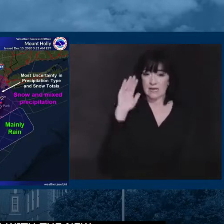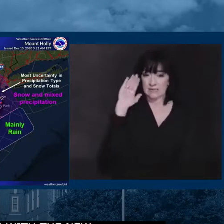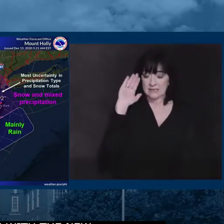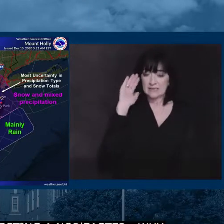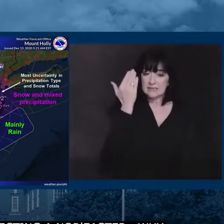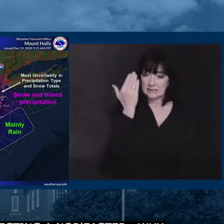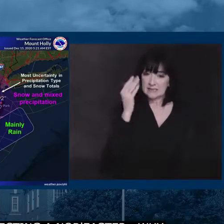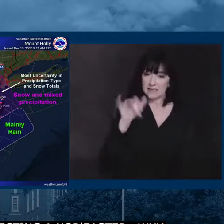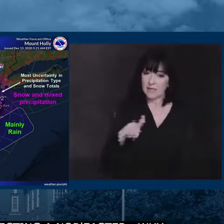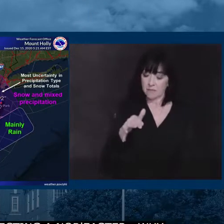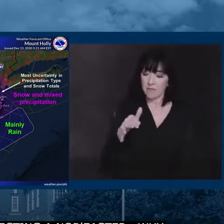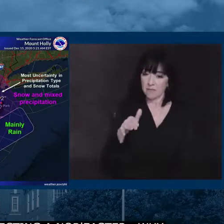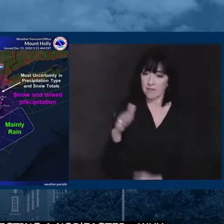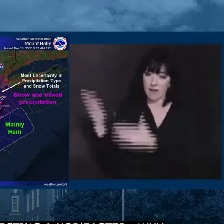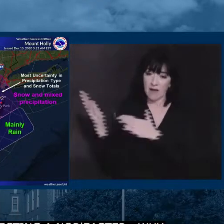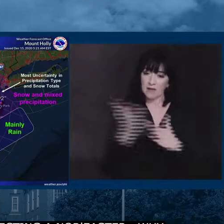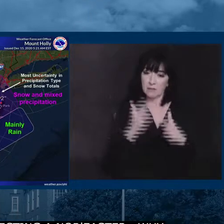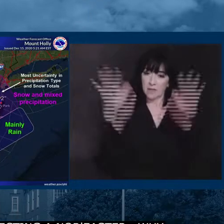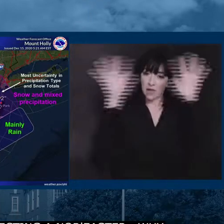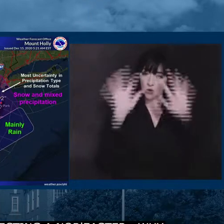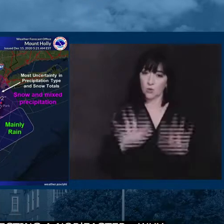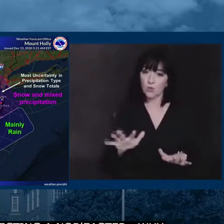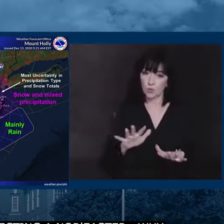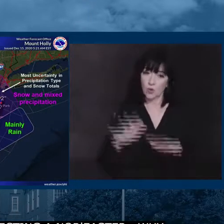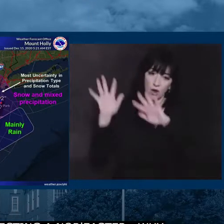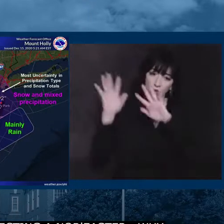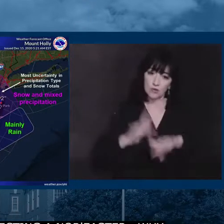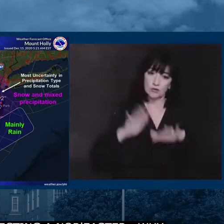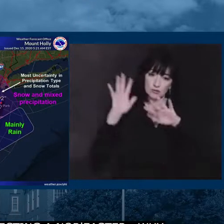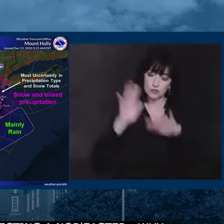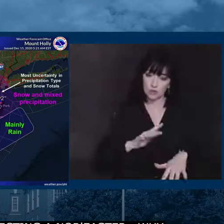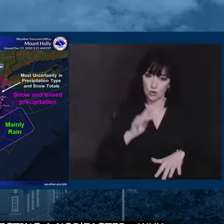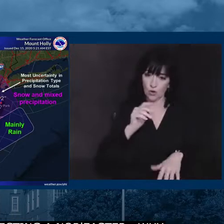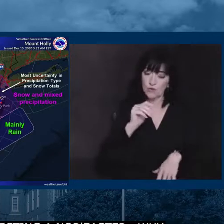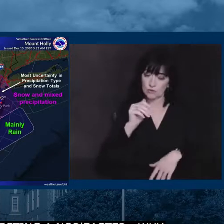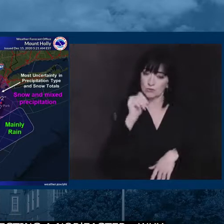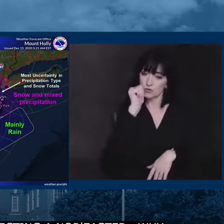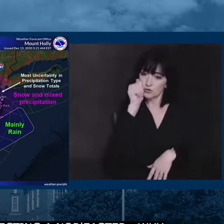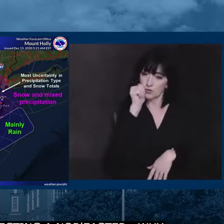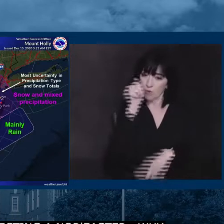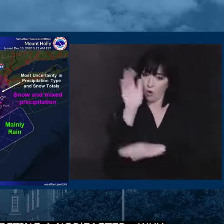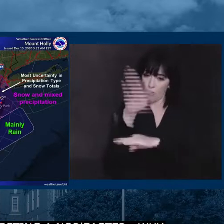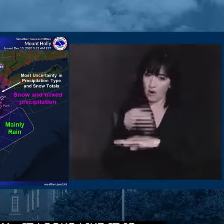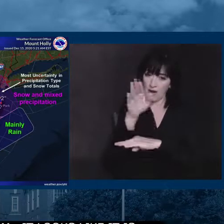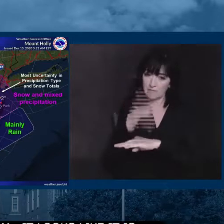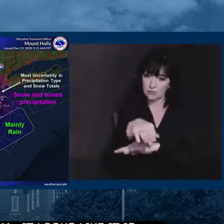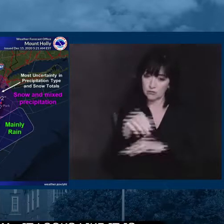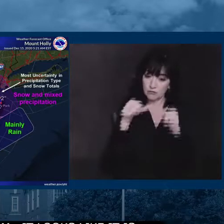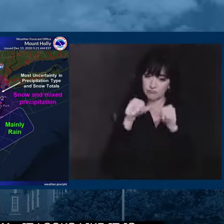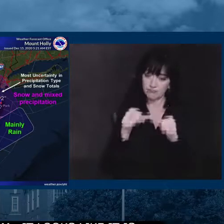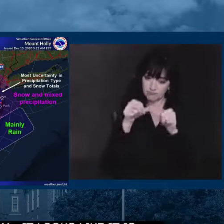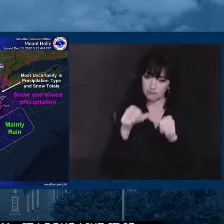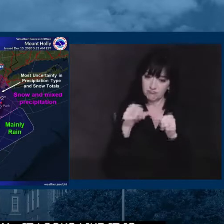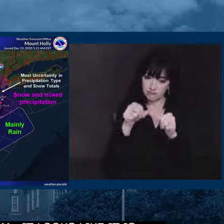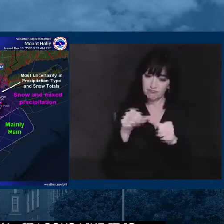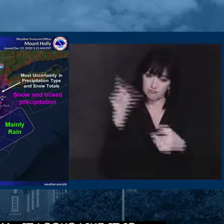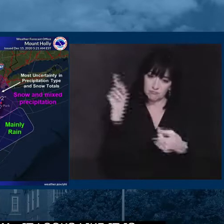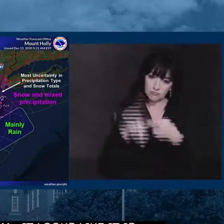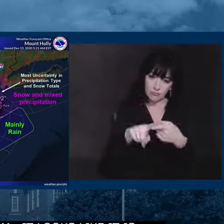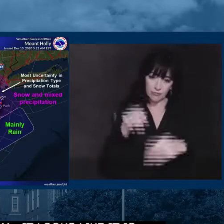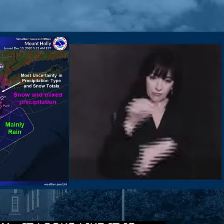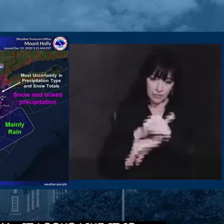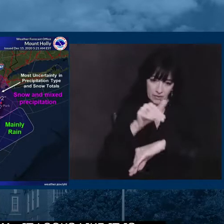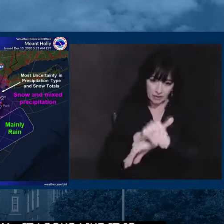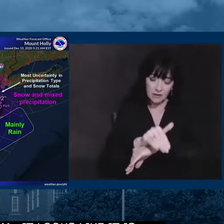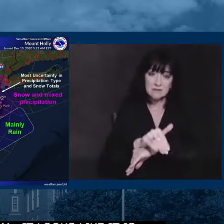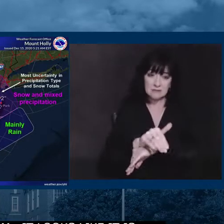corridor. It looks to be a afternoon event into tomorrow night. And if northern Newcastle County is going